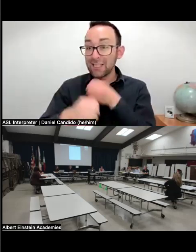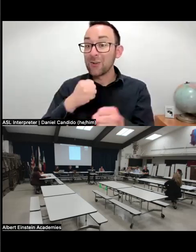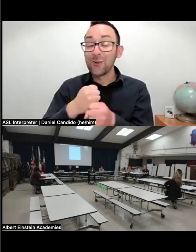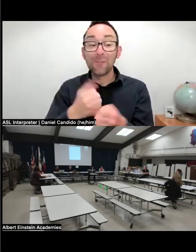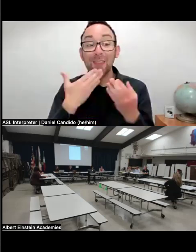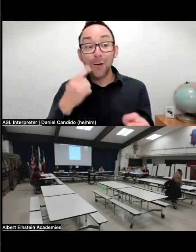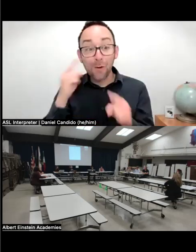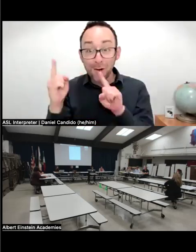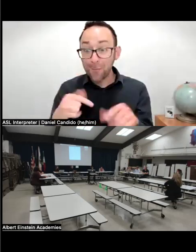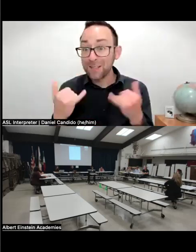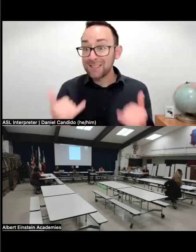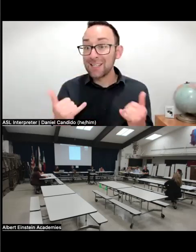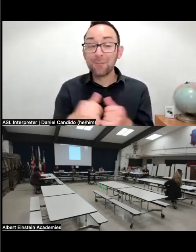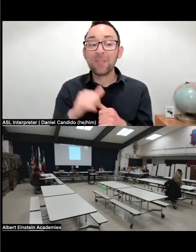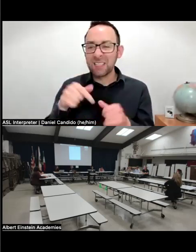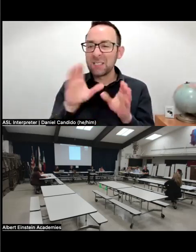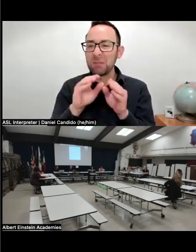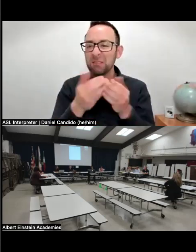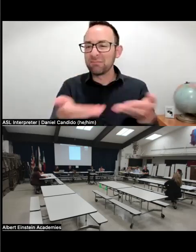This meeting is adjourned at